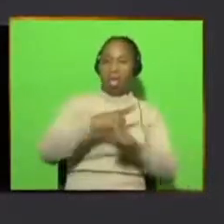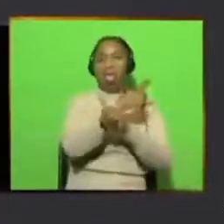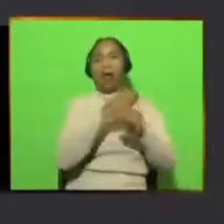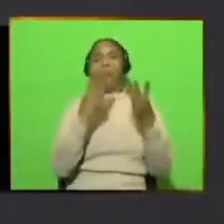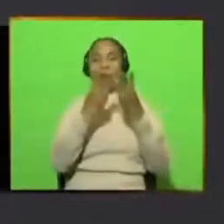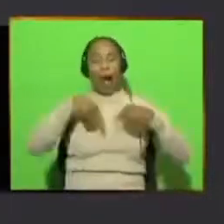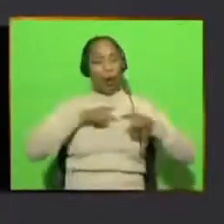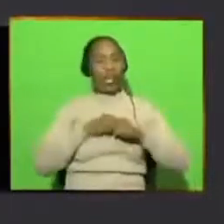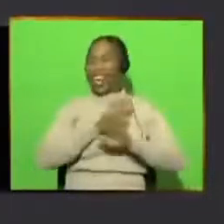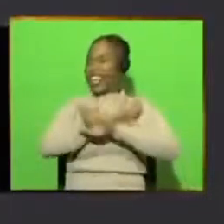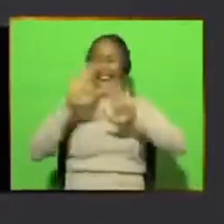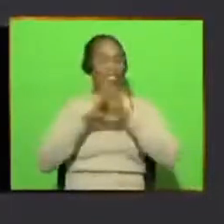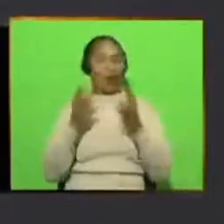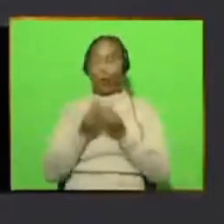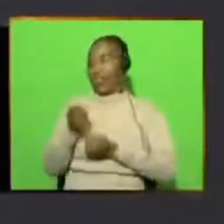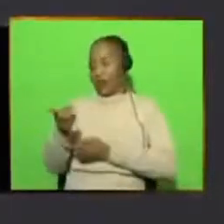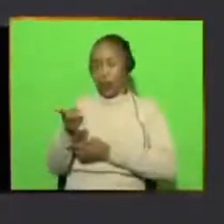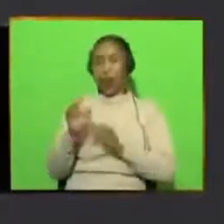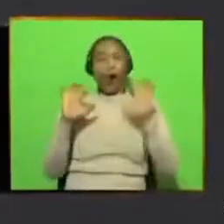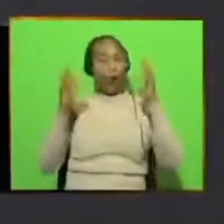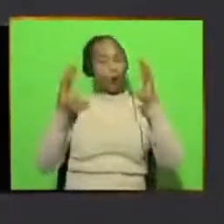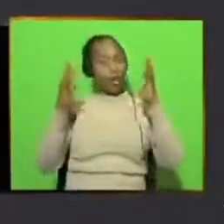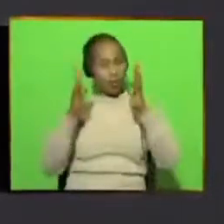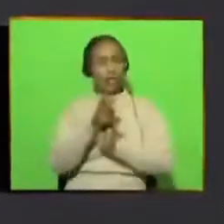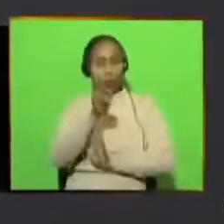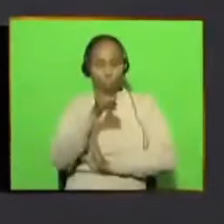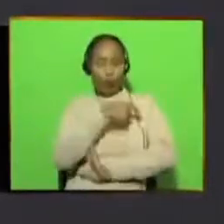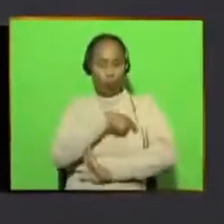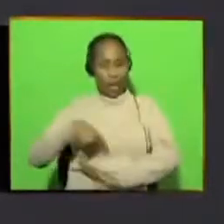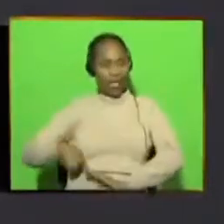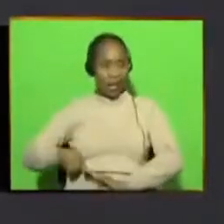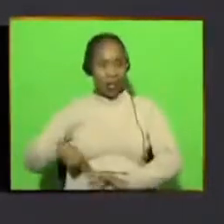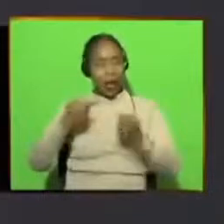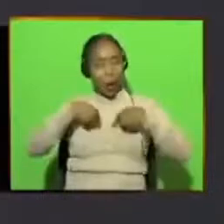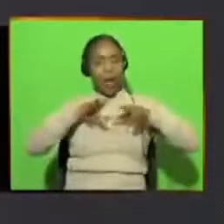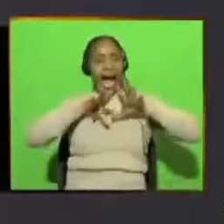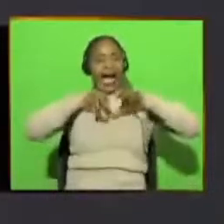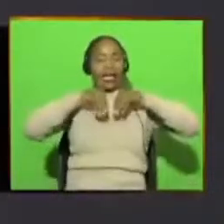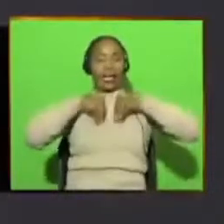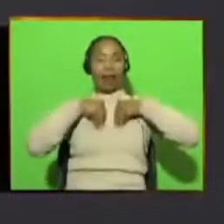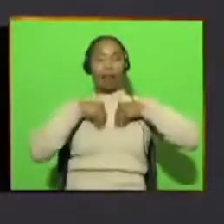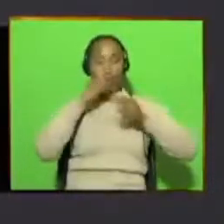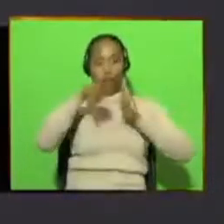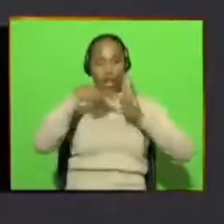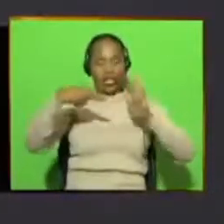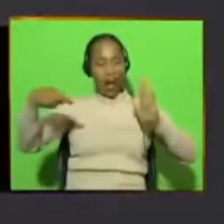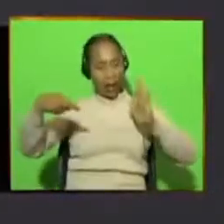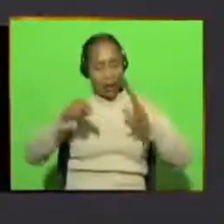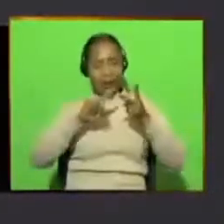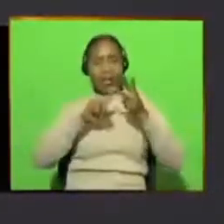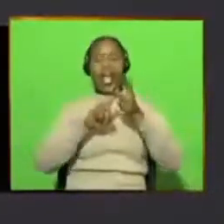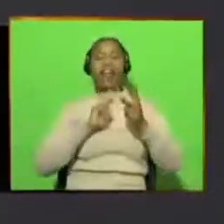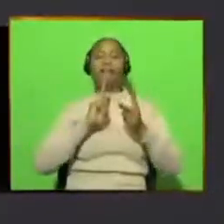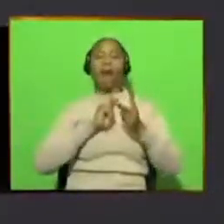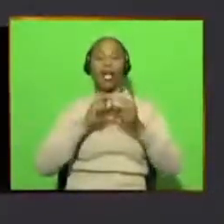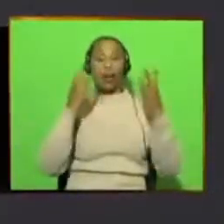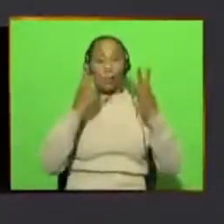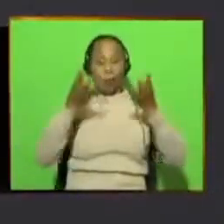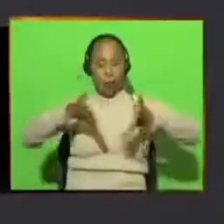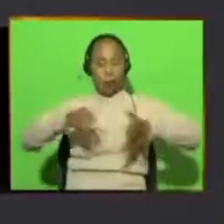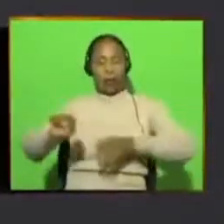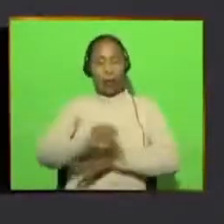individual. Congratulations, Mr. President. We accept the results and the voice of the people of South